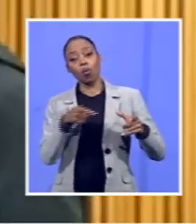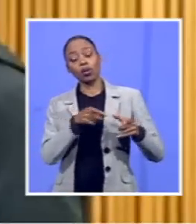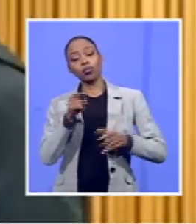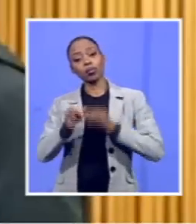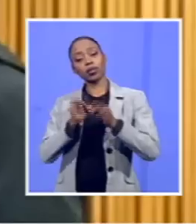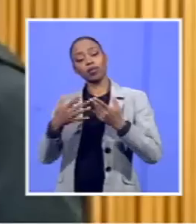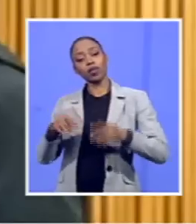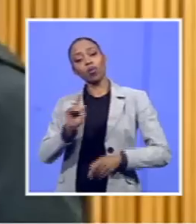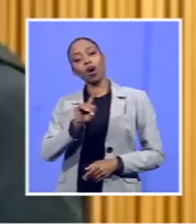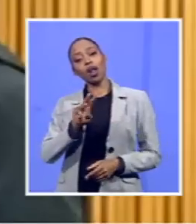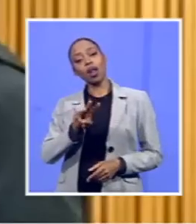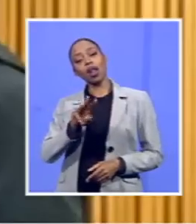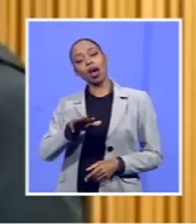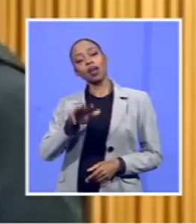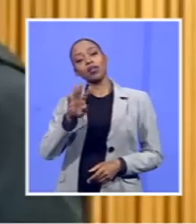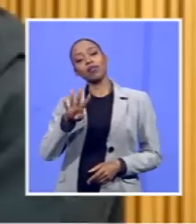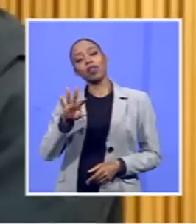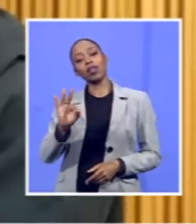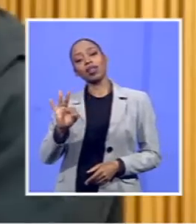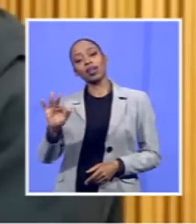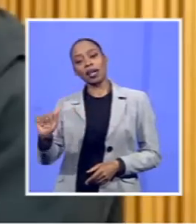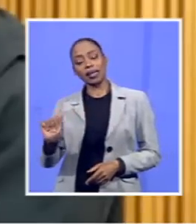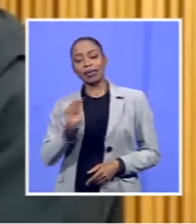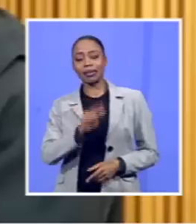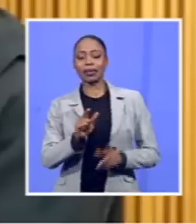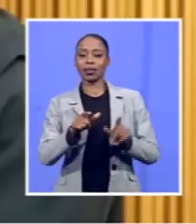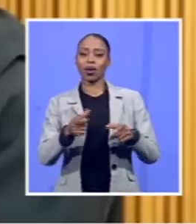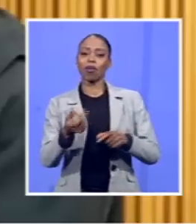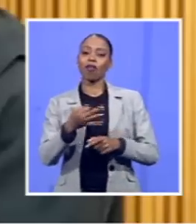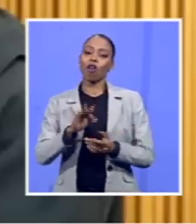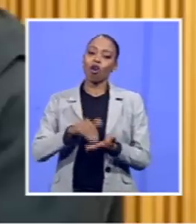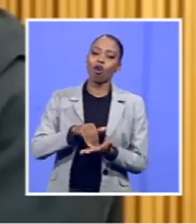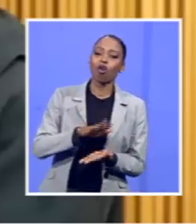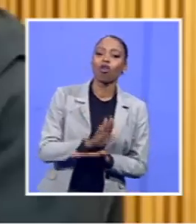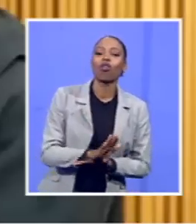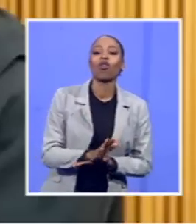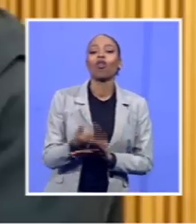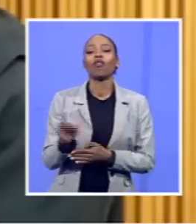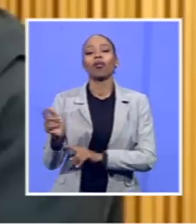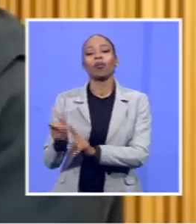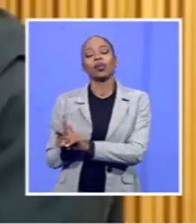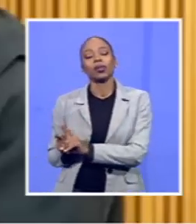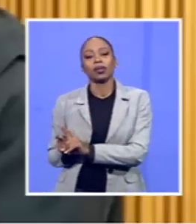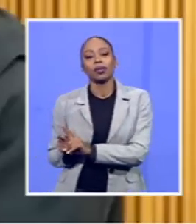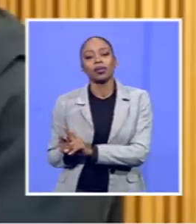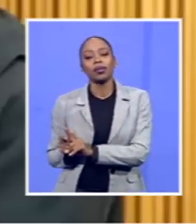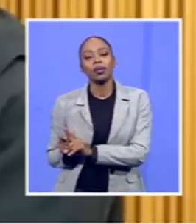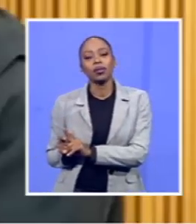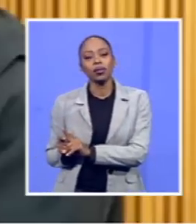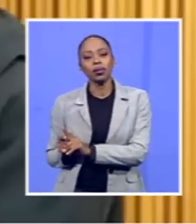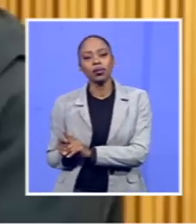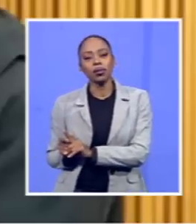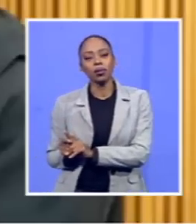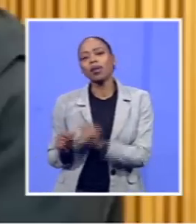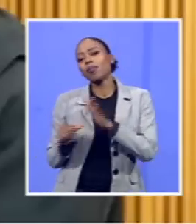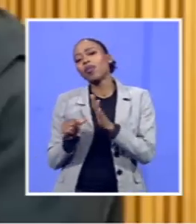in 194.3a as the committee for the removal of that person, what is the